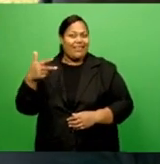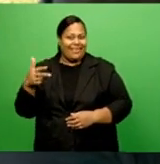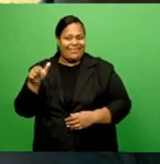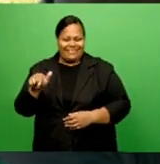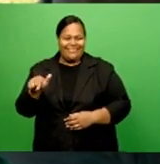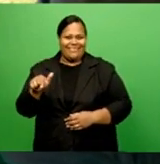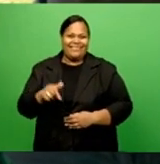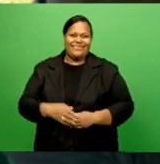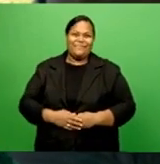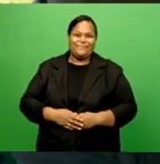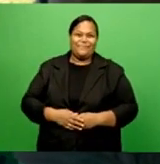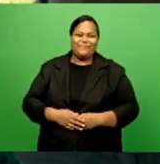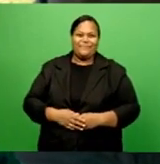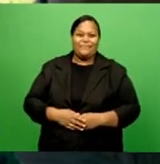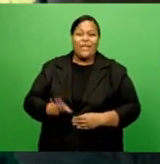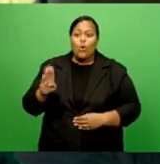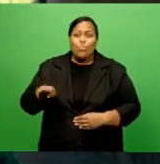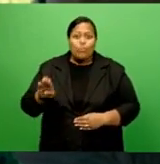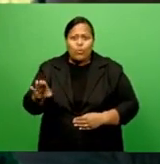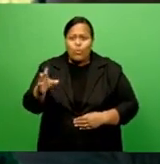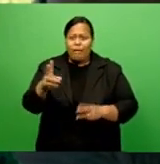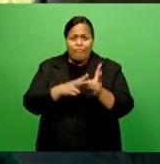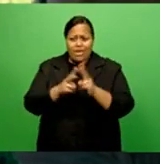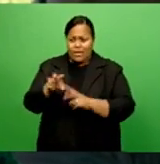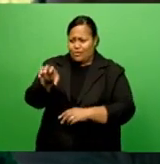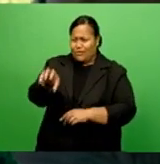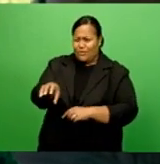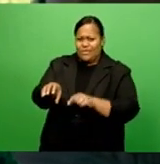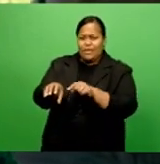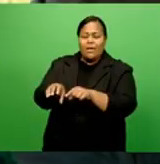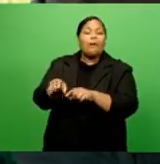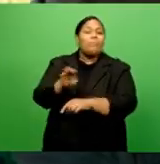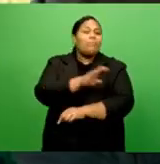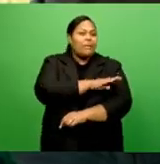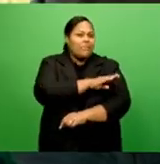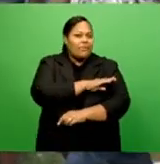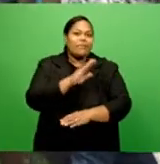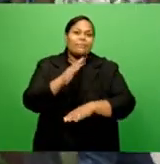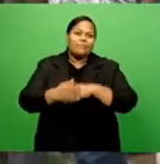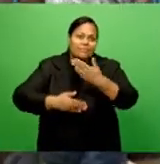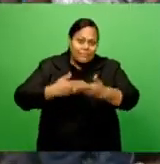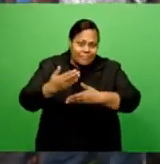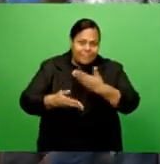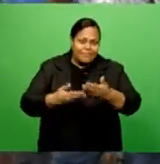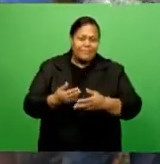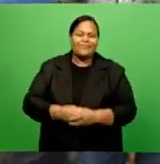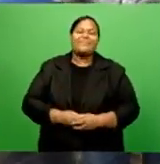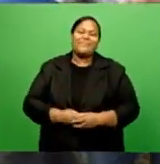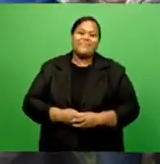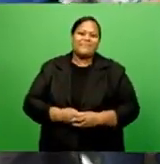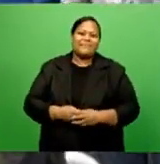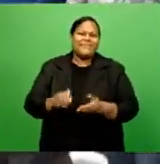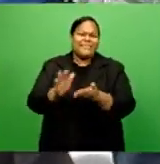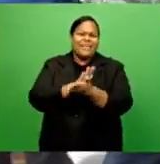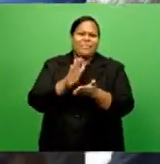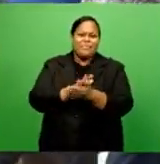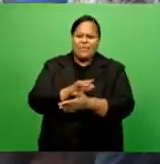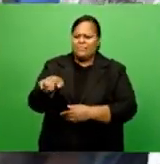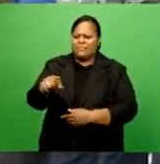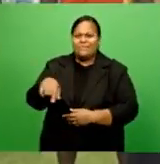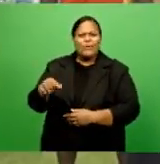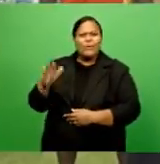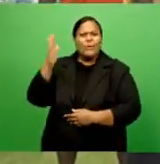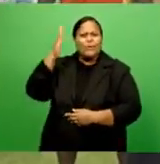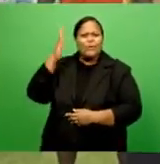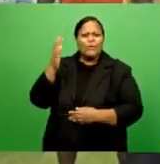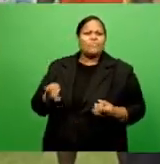Voto village in Lekutu, Mboa earlier this week, Prime Minister Borange Bainimarama says he is pleased that these affected schools are